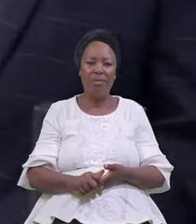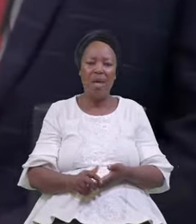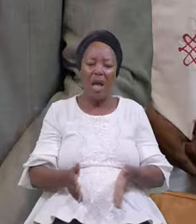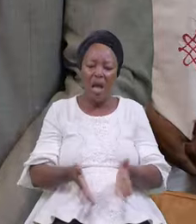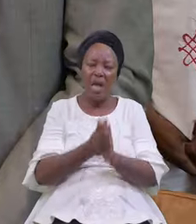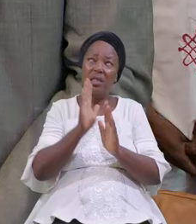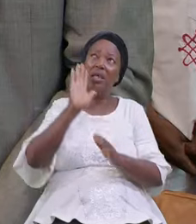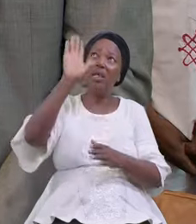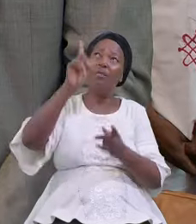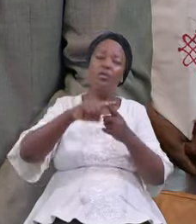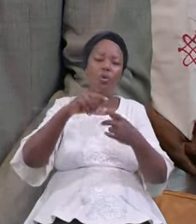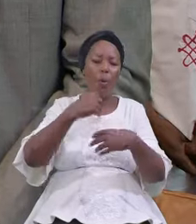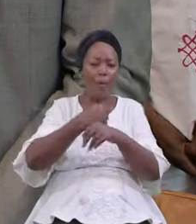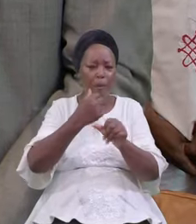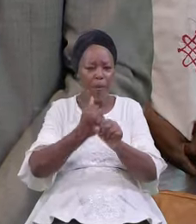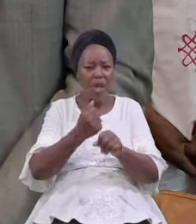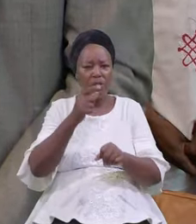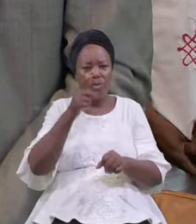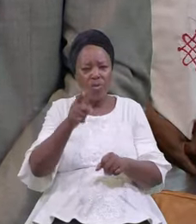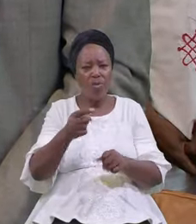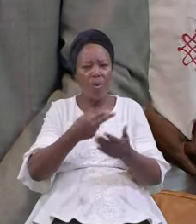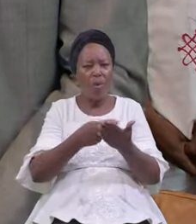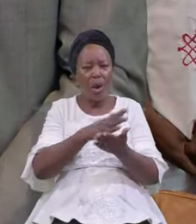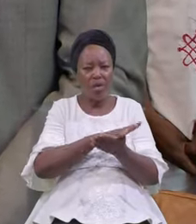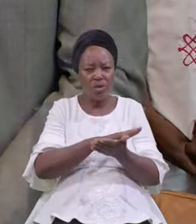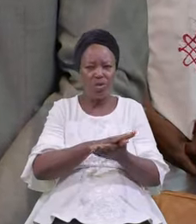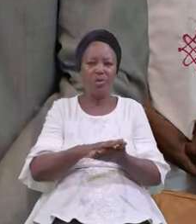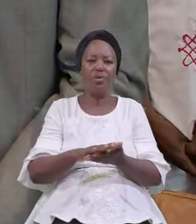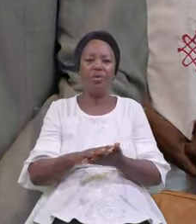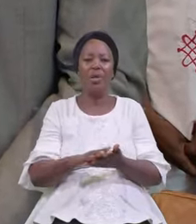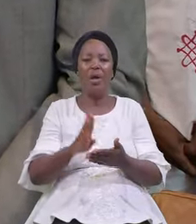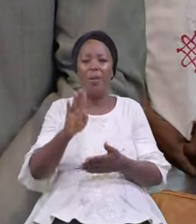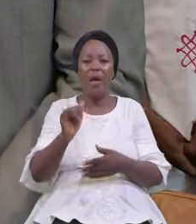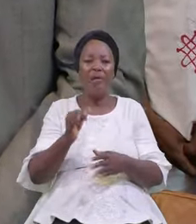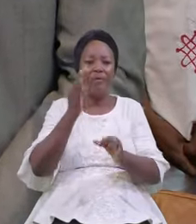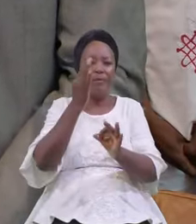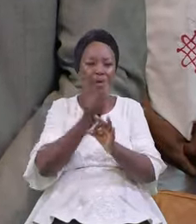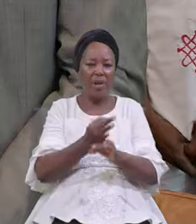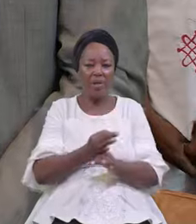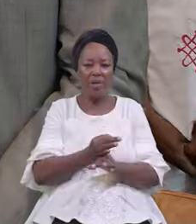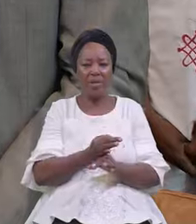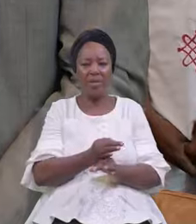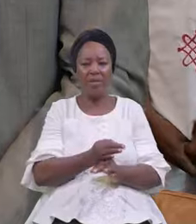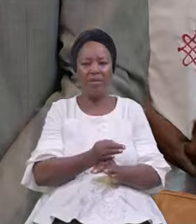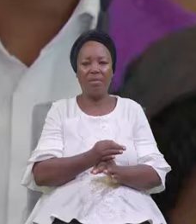Ask him to make you righteous by faith.